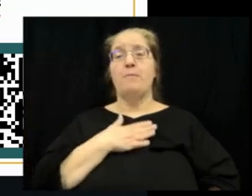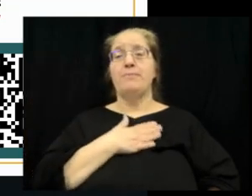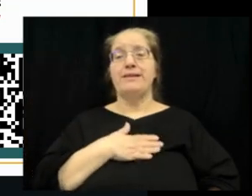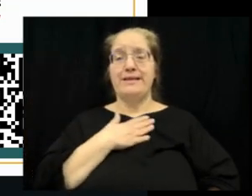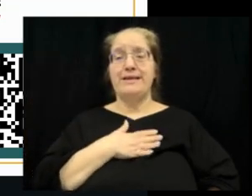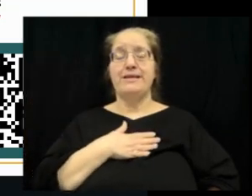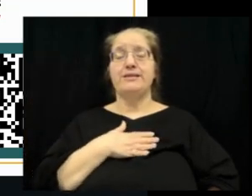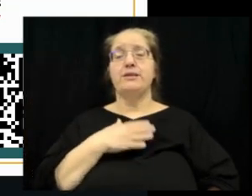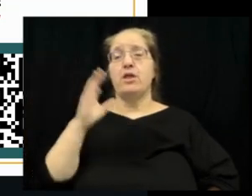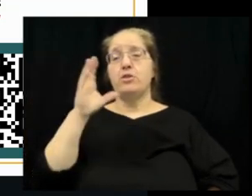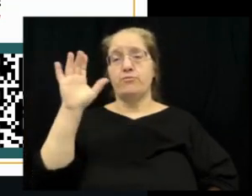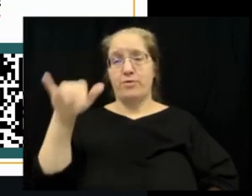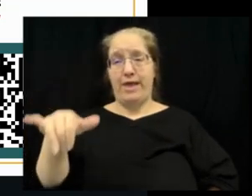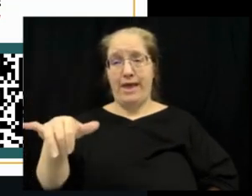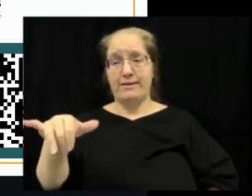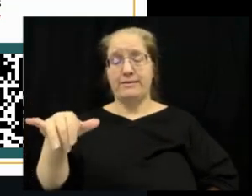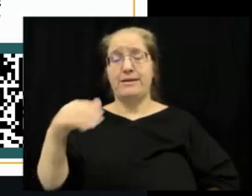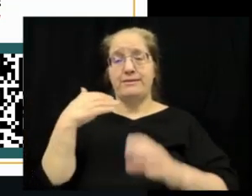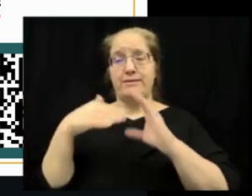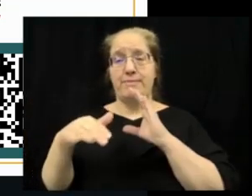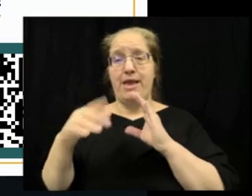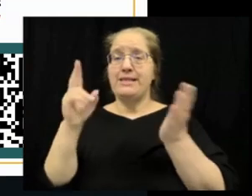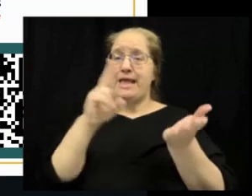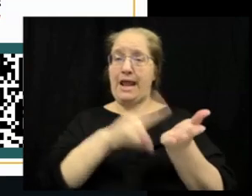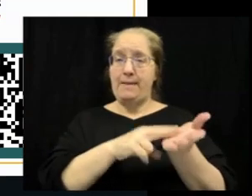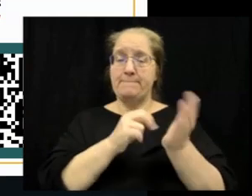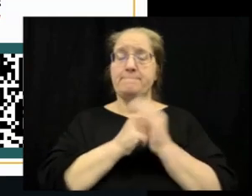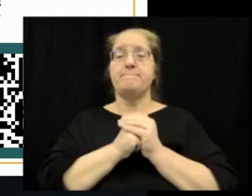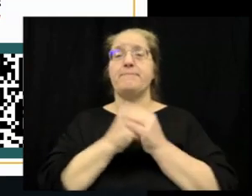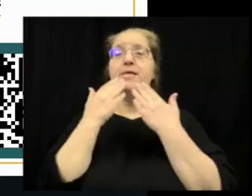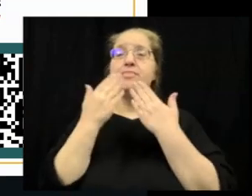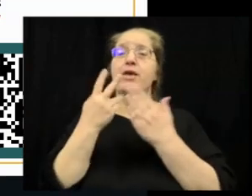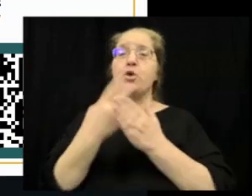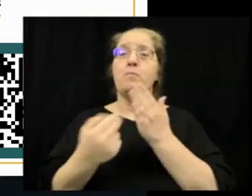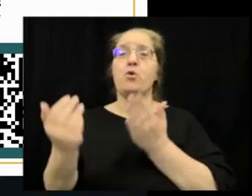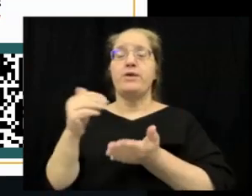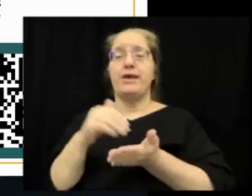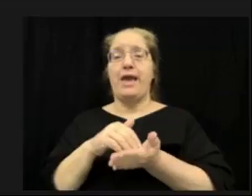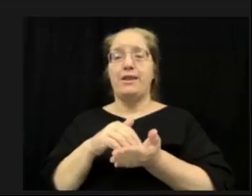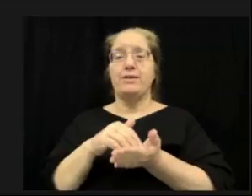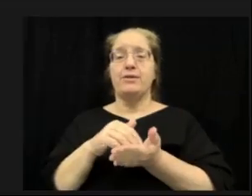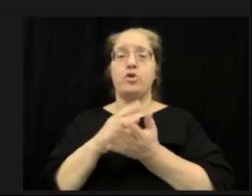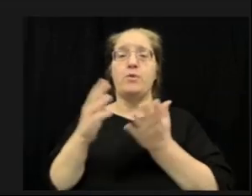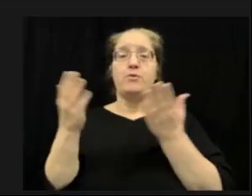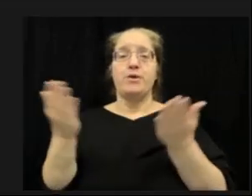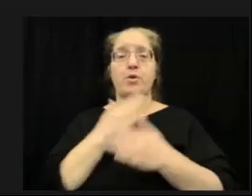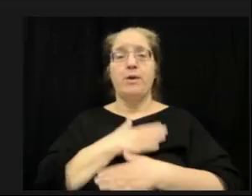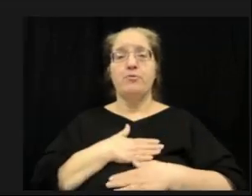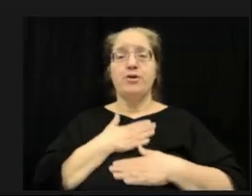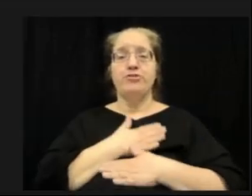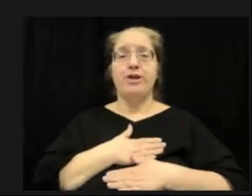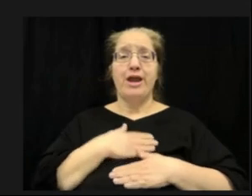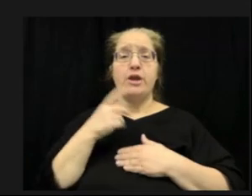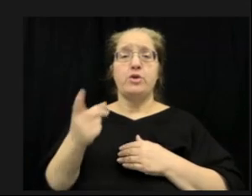for our March webinars and be sure to sign up for that. Thank you both again so much for being here. We appreciate